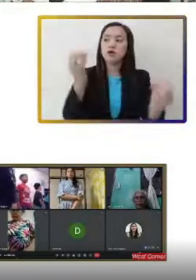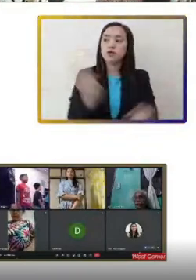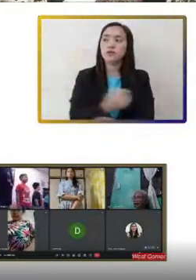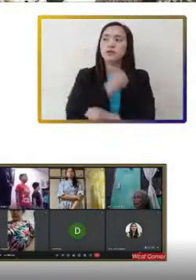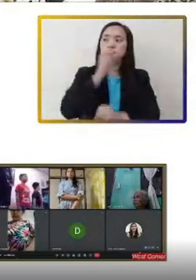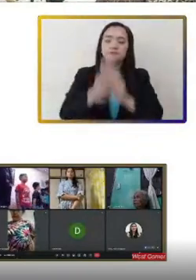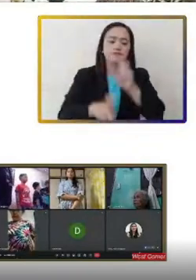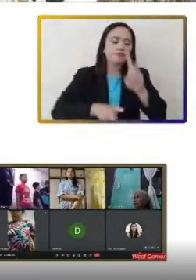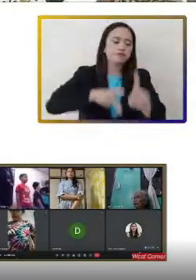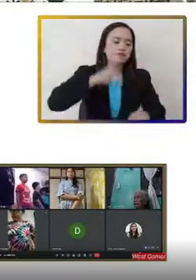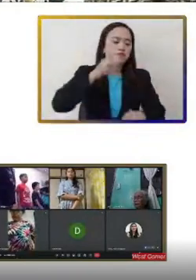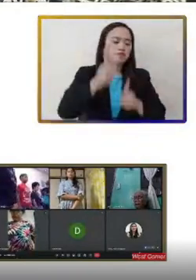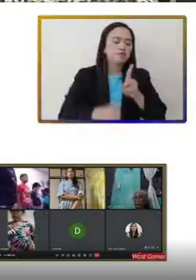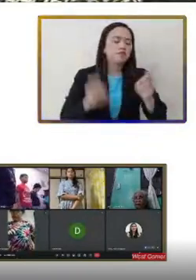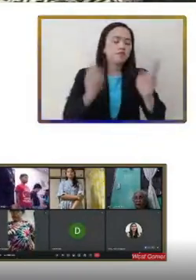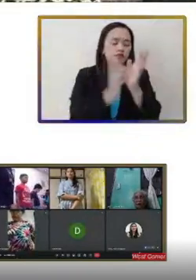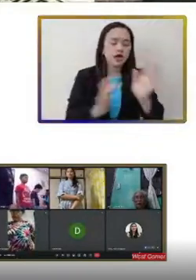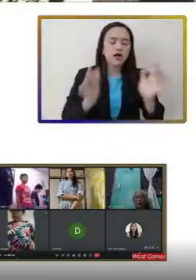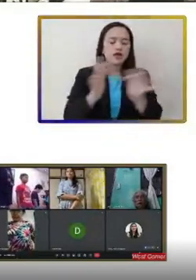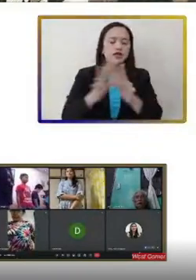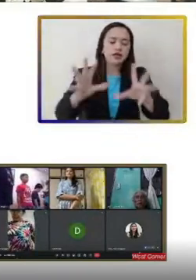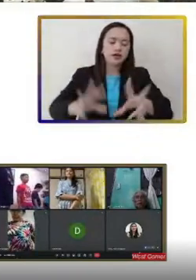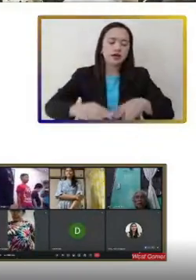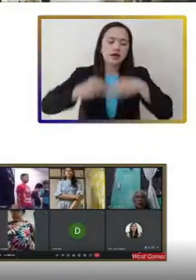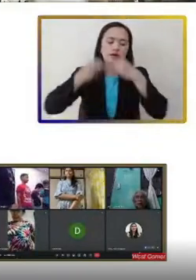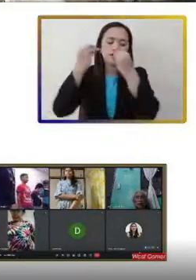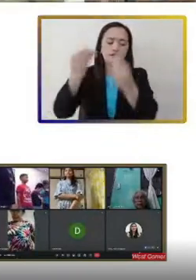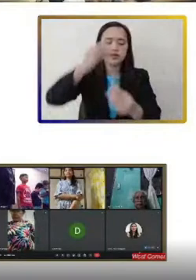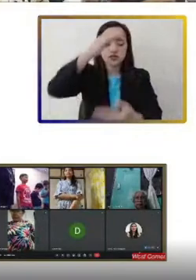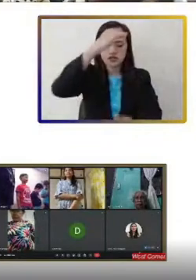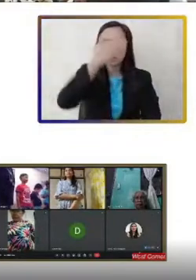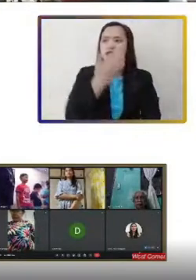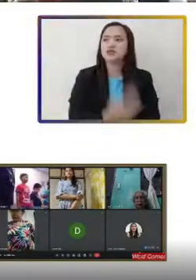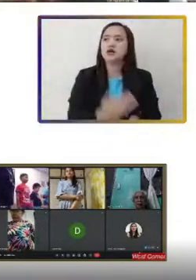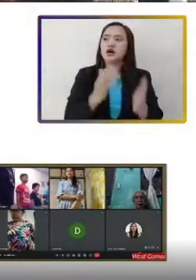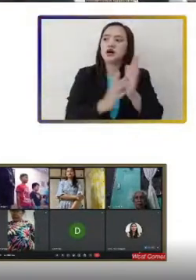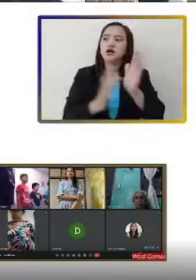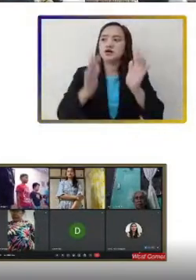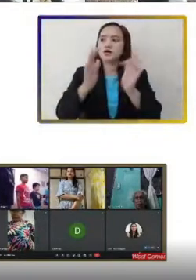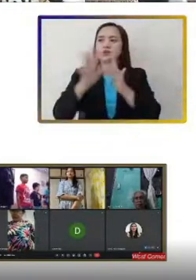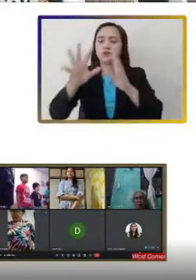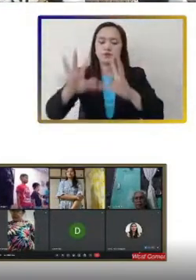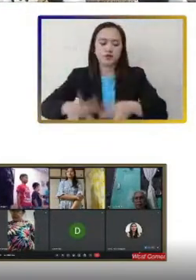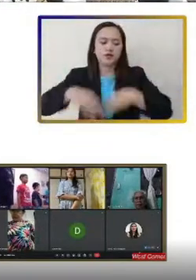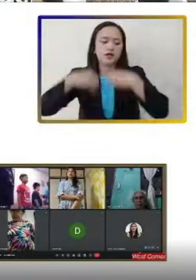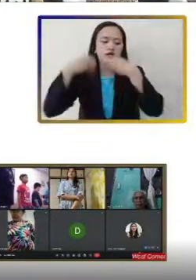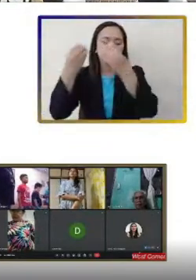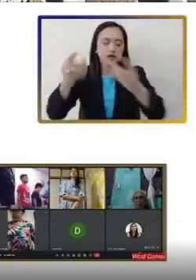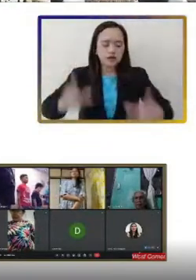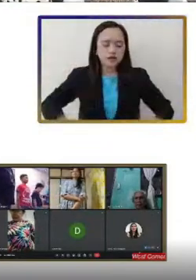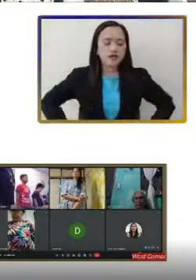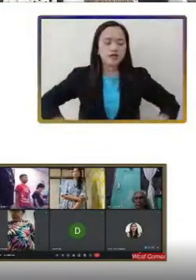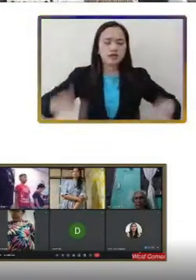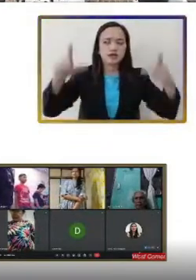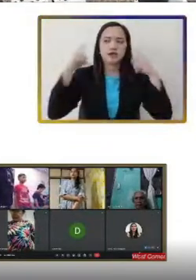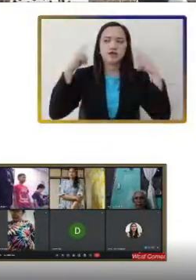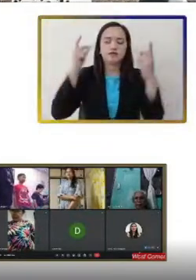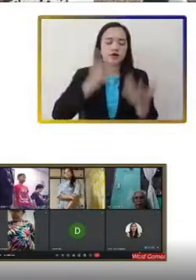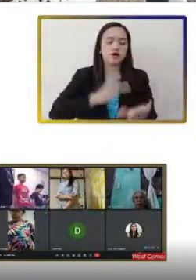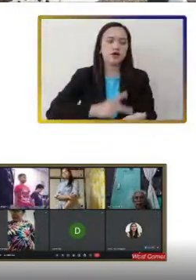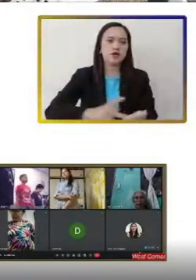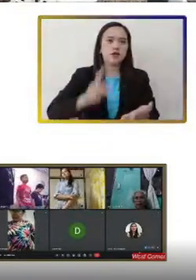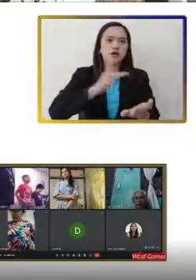So loved He the world, He gave us His Son, who yielded His